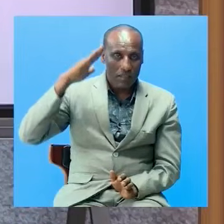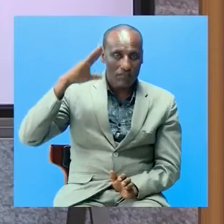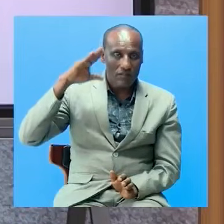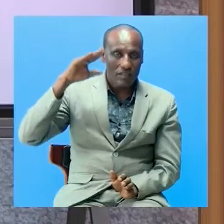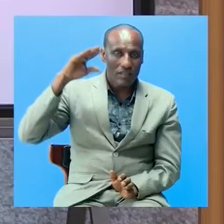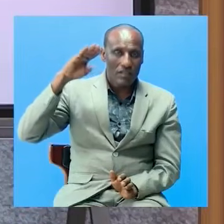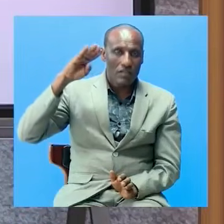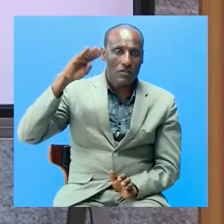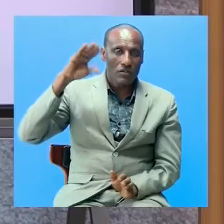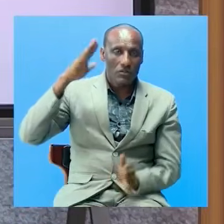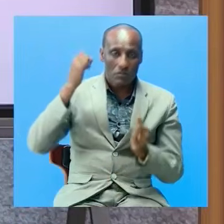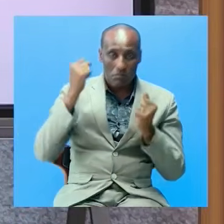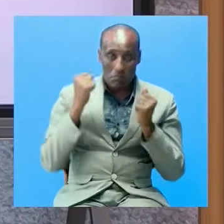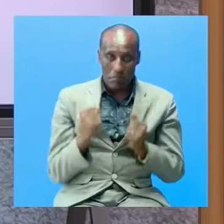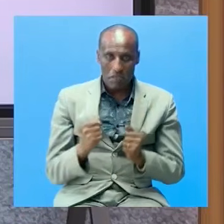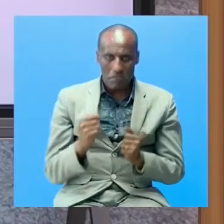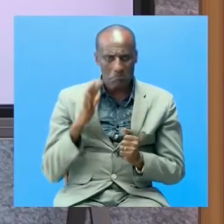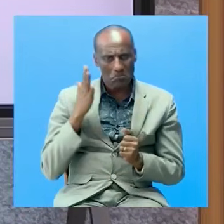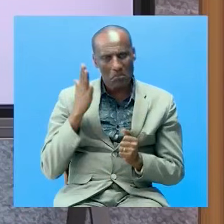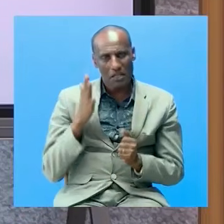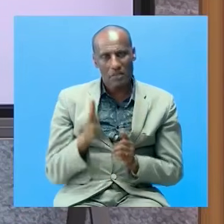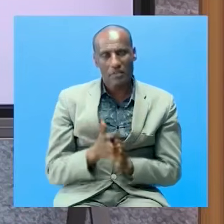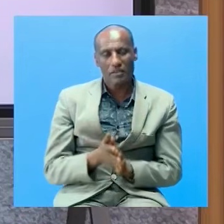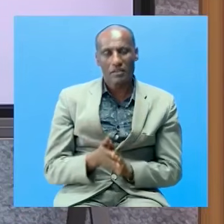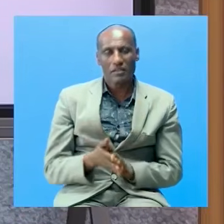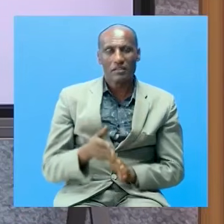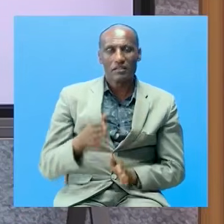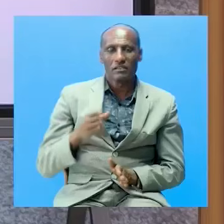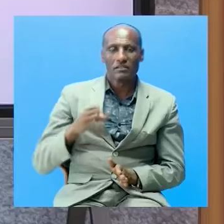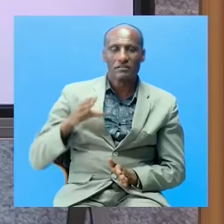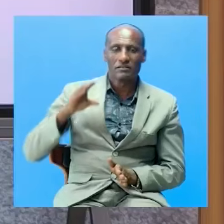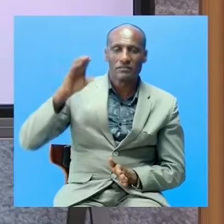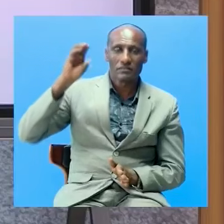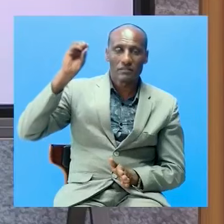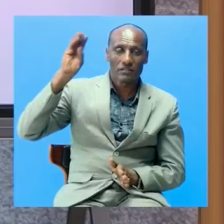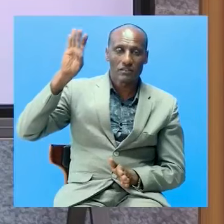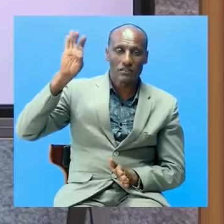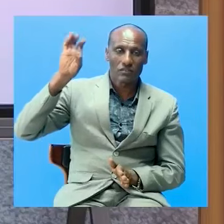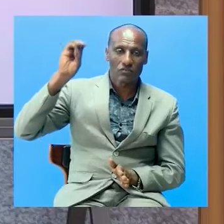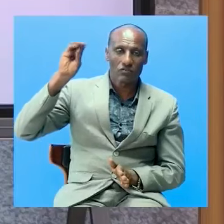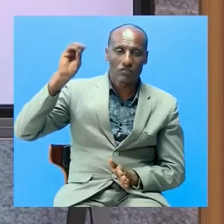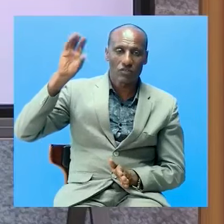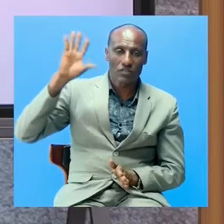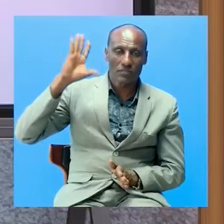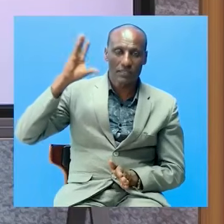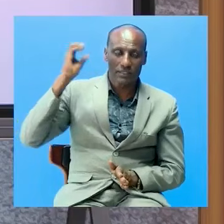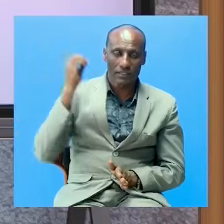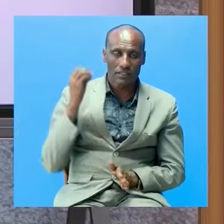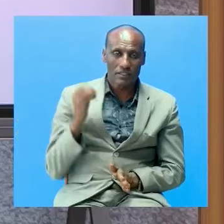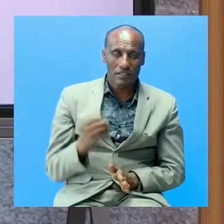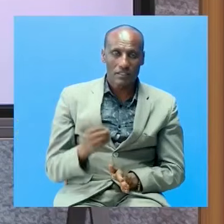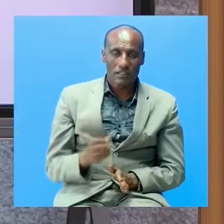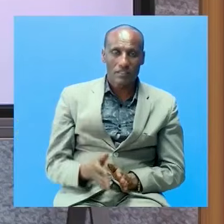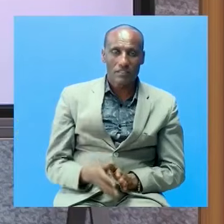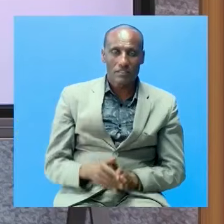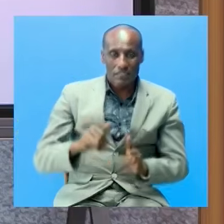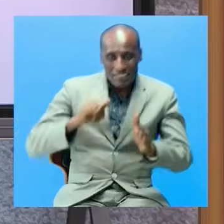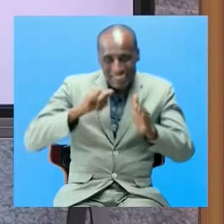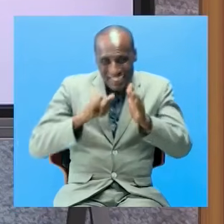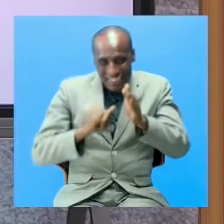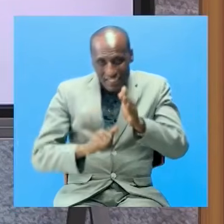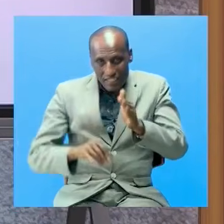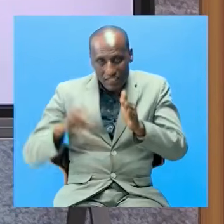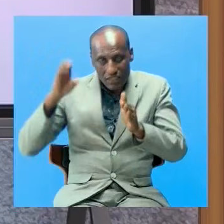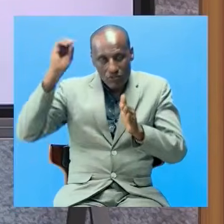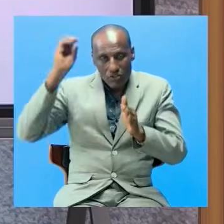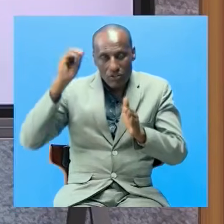a possibility of 50% and above, use may, yes? For those activities or possibilities that